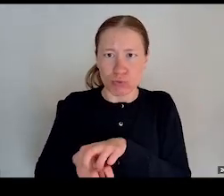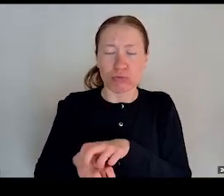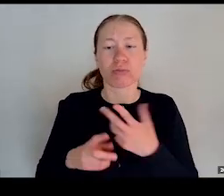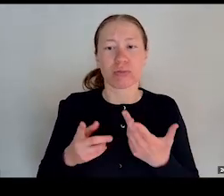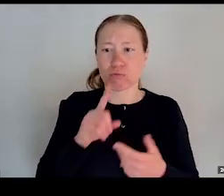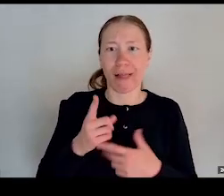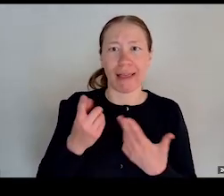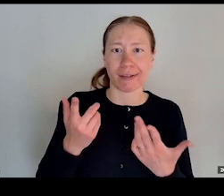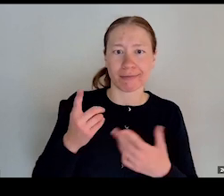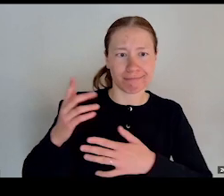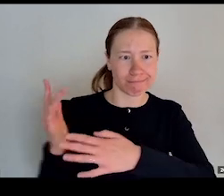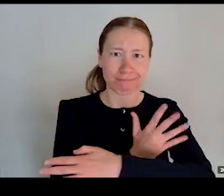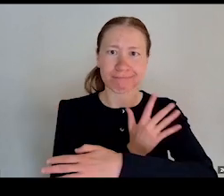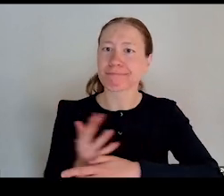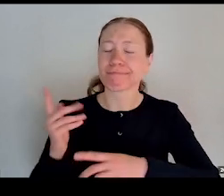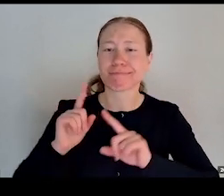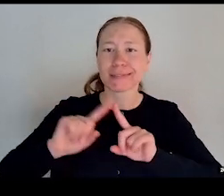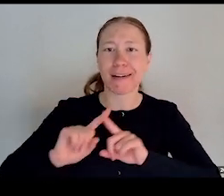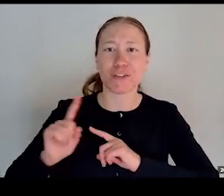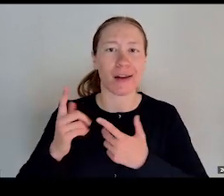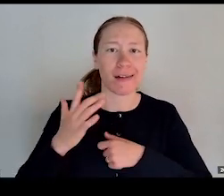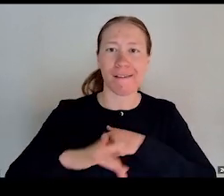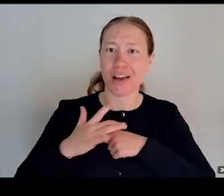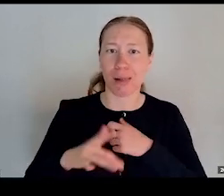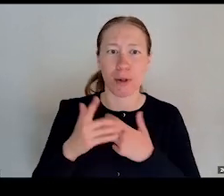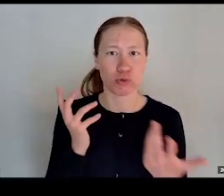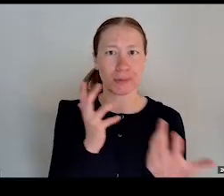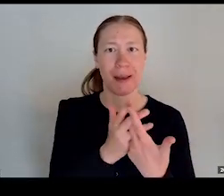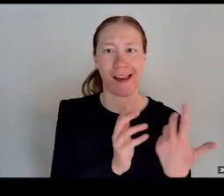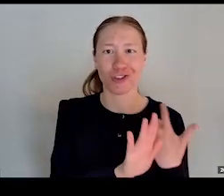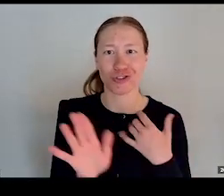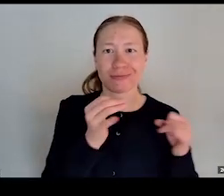can identify what is best suited for their needs.